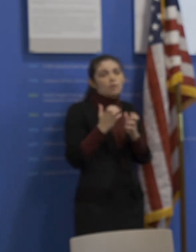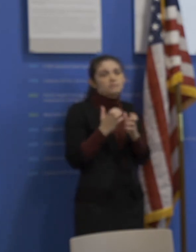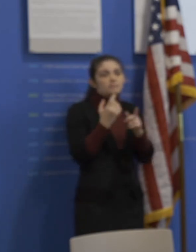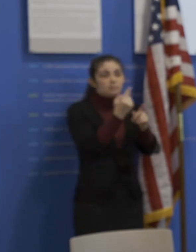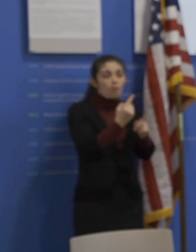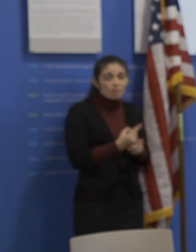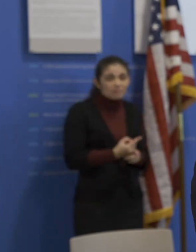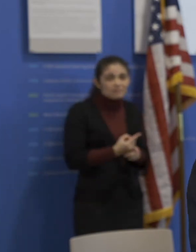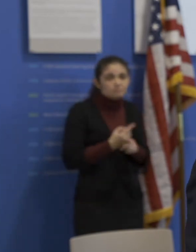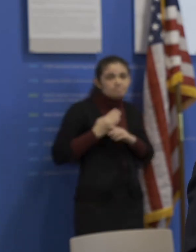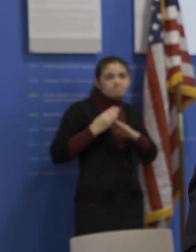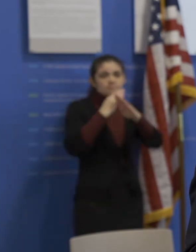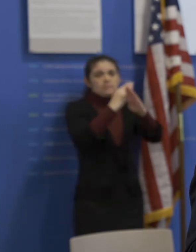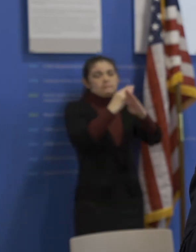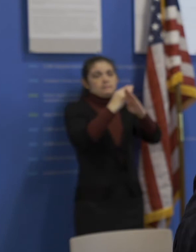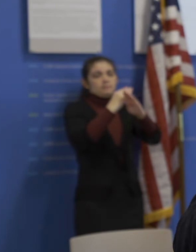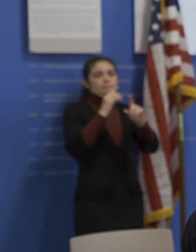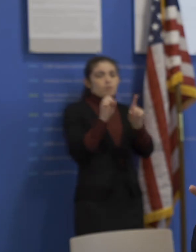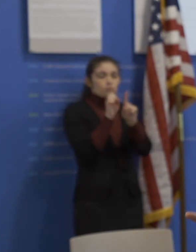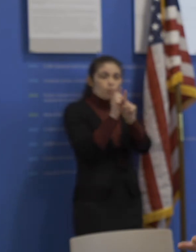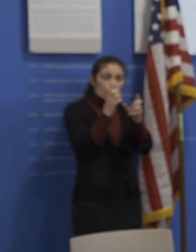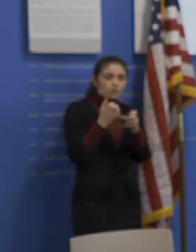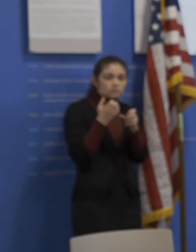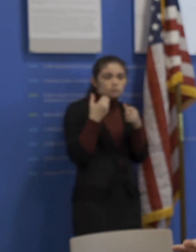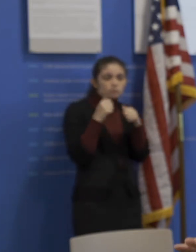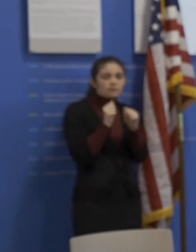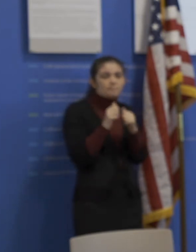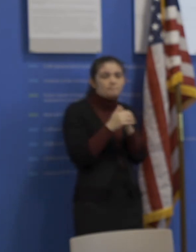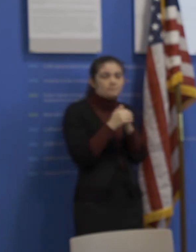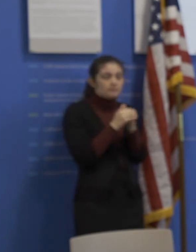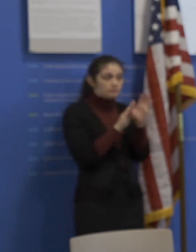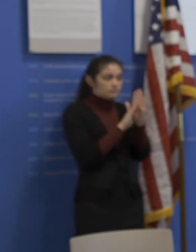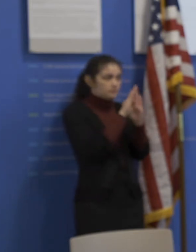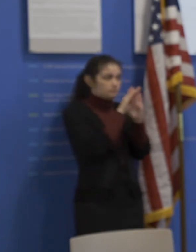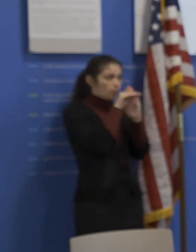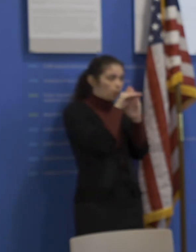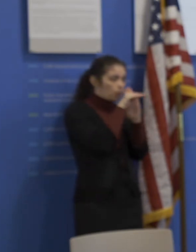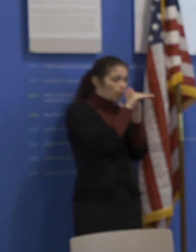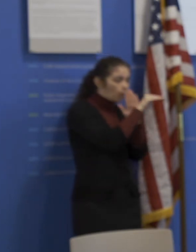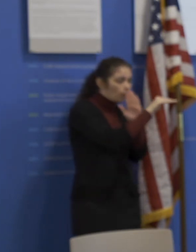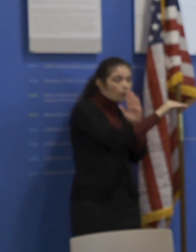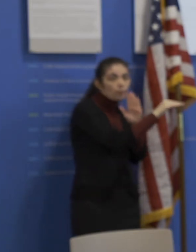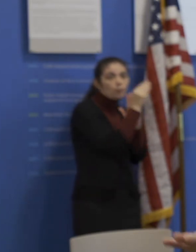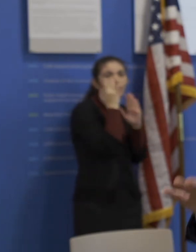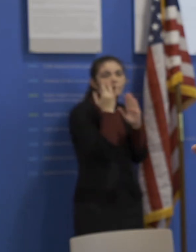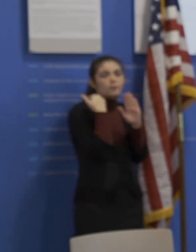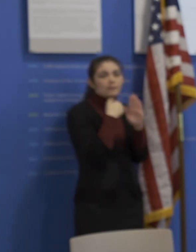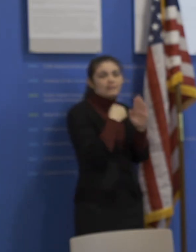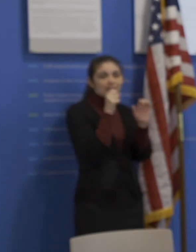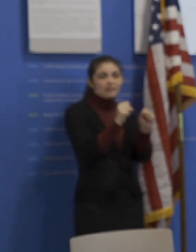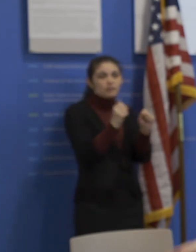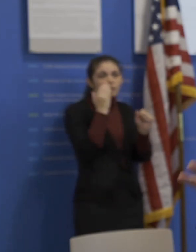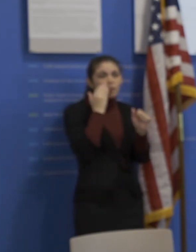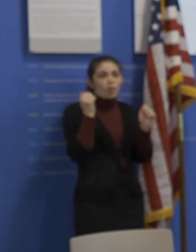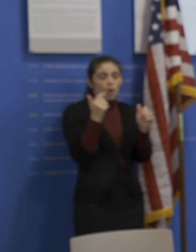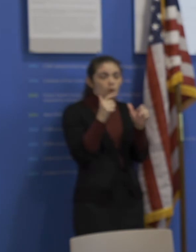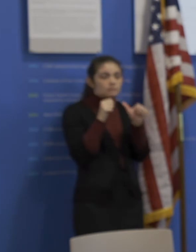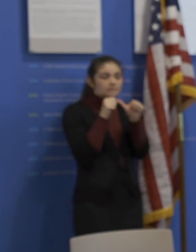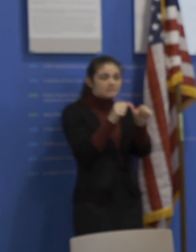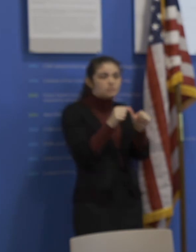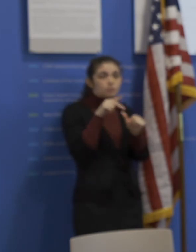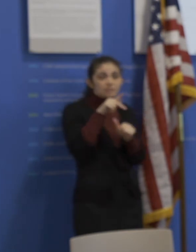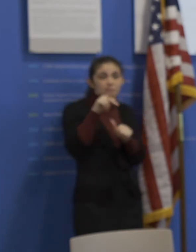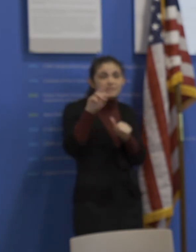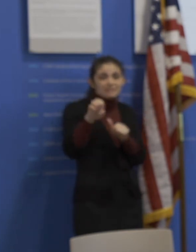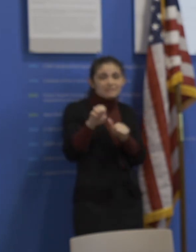properly protected. We want to try and flatten this curve so that we can make sure that the flow of personal